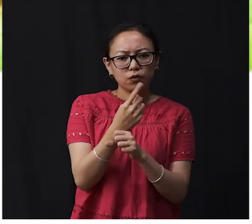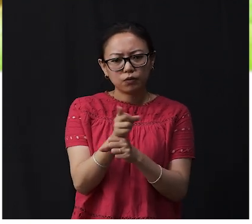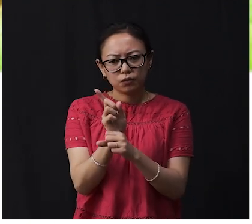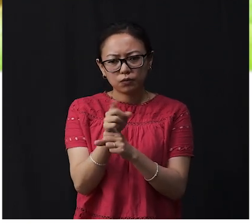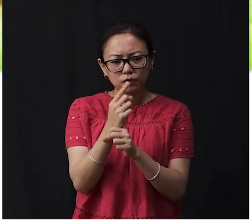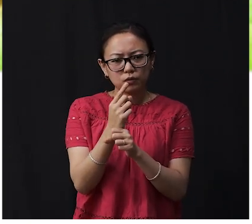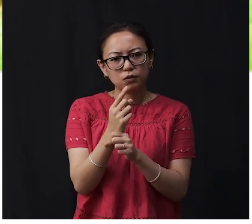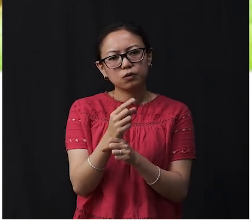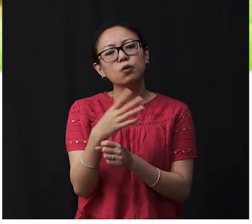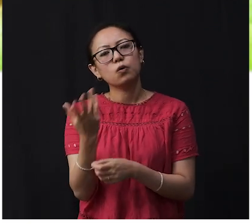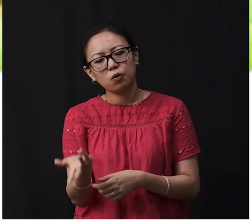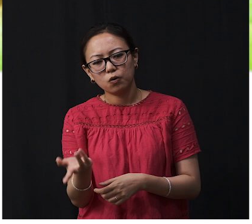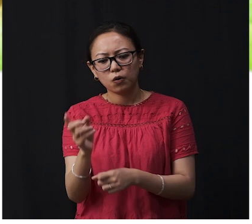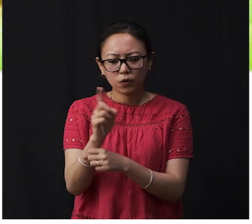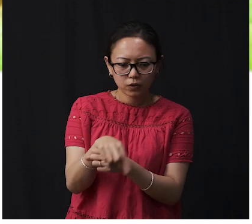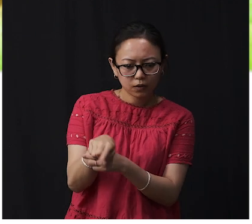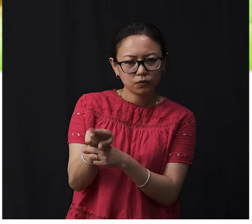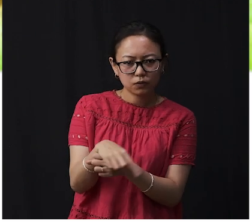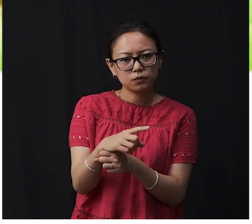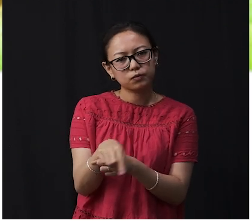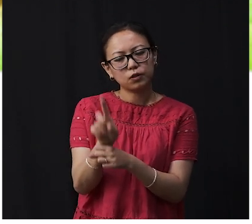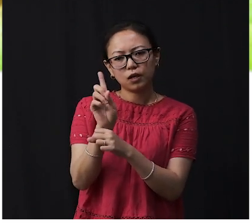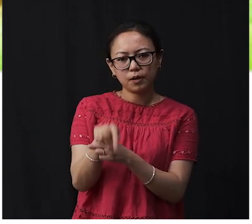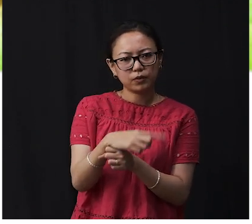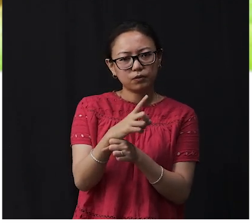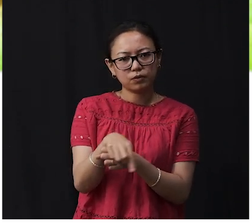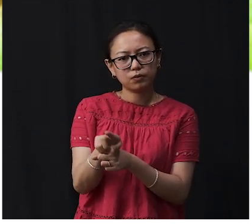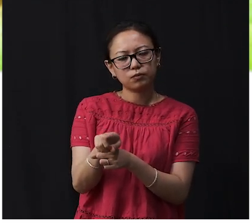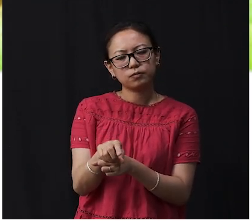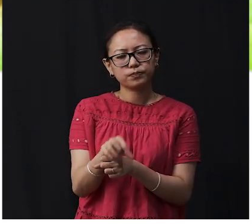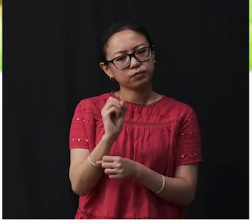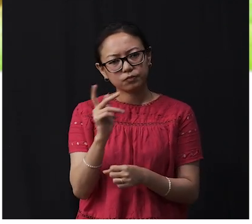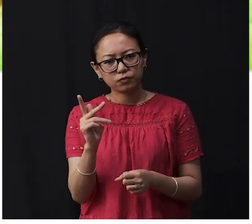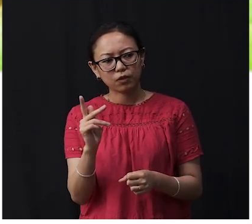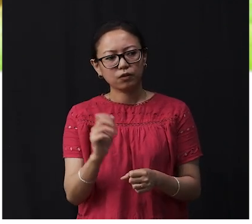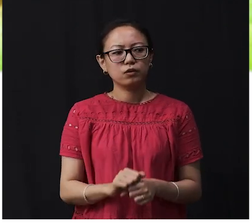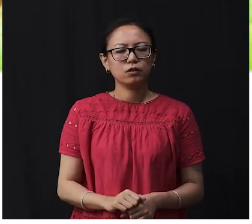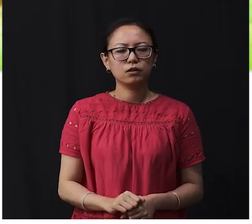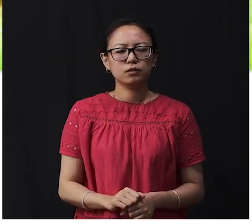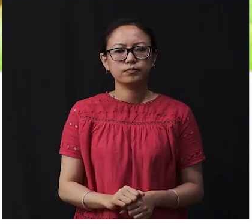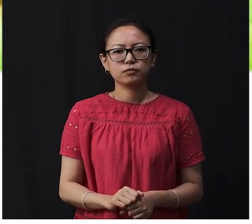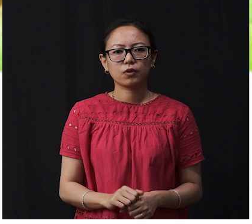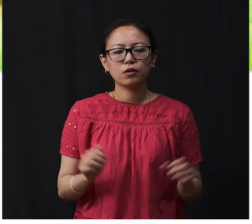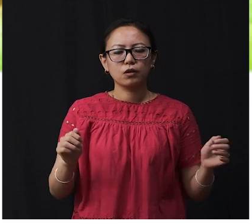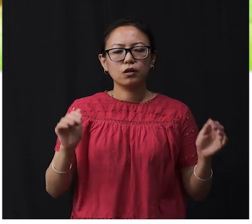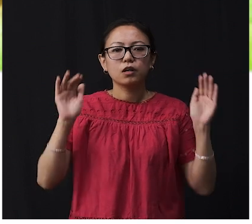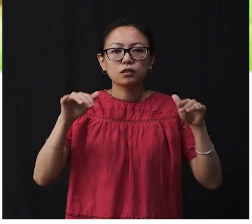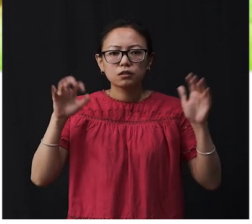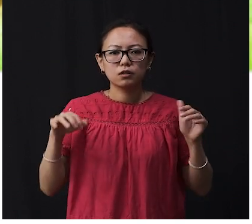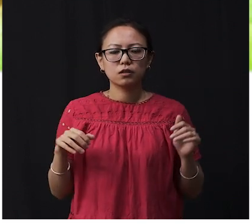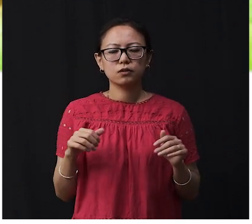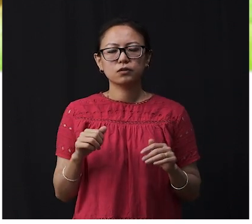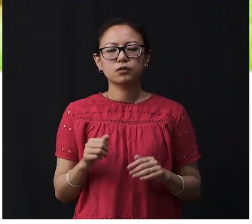And pleased, here pleased, that means happy. So the dog said, I will use my tail